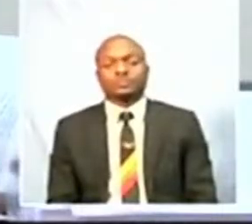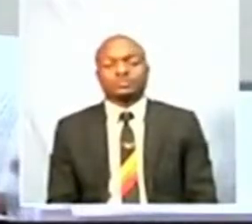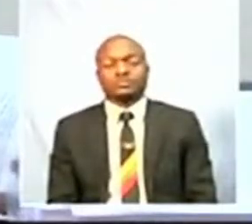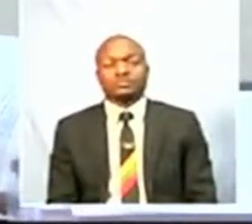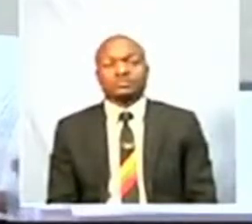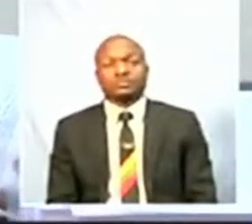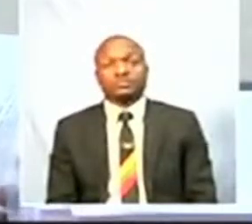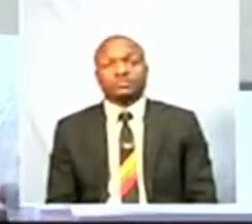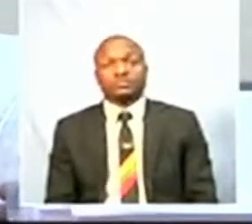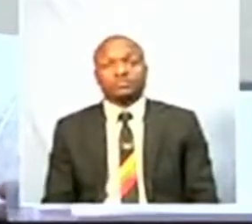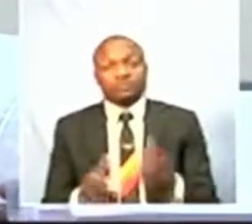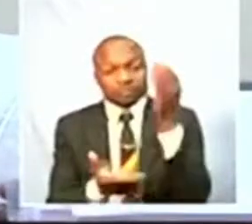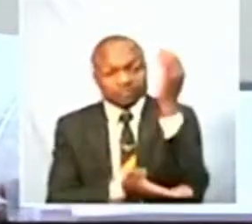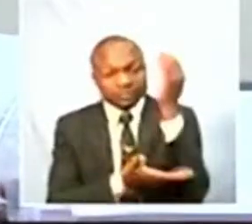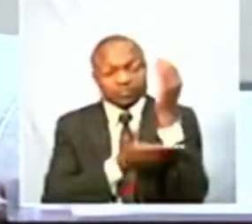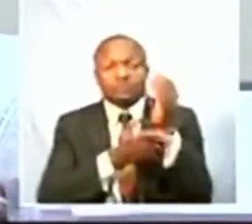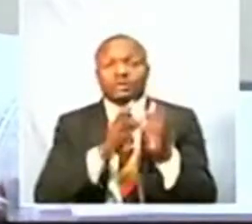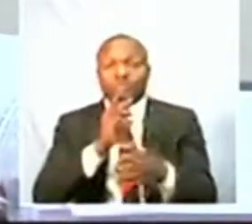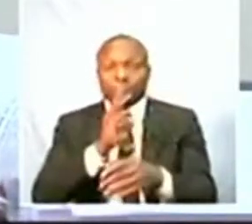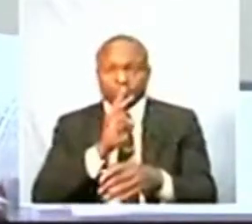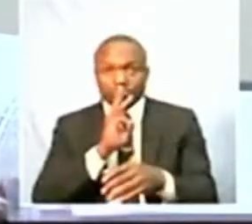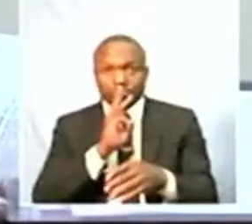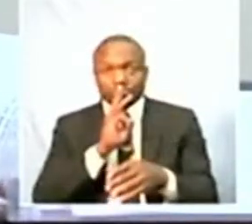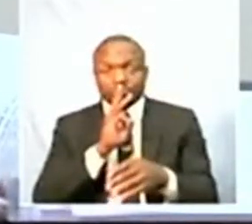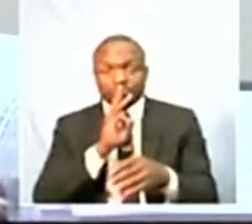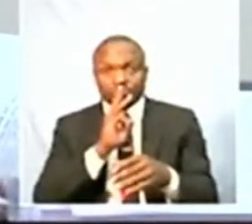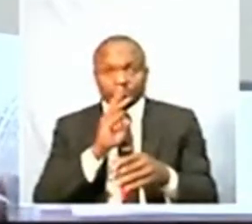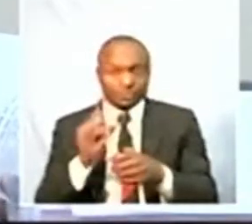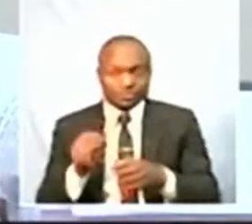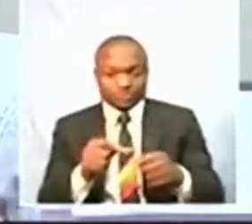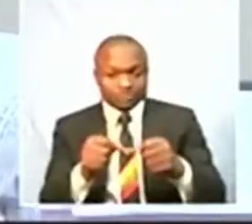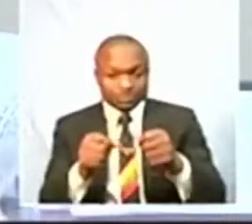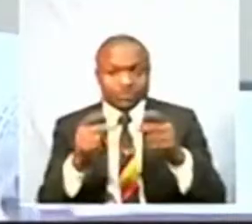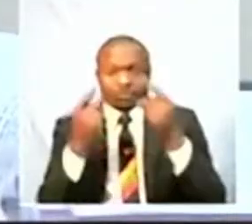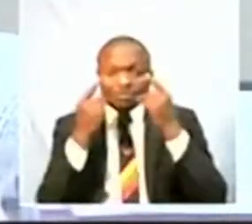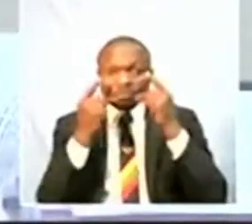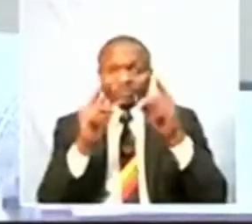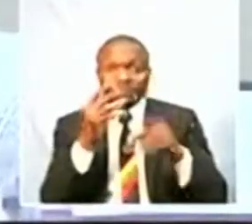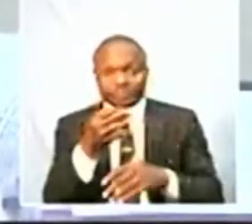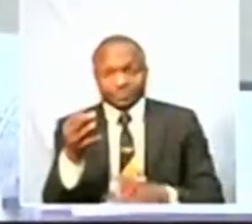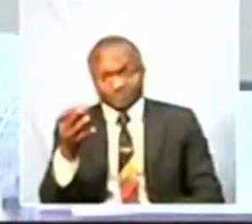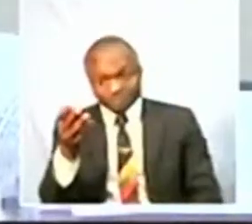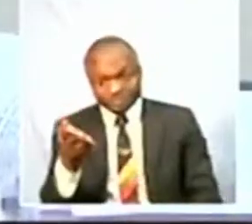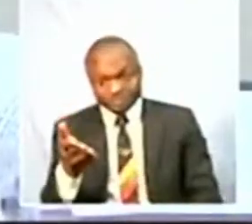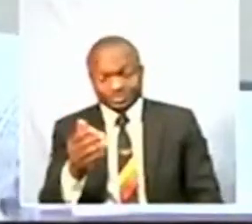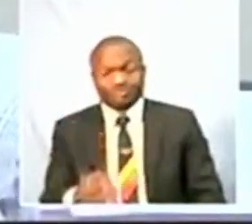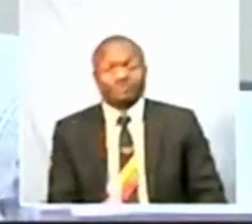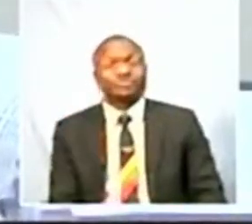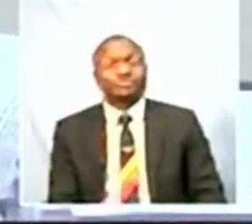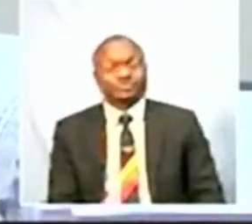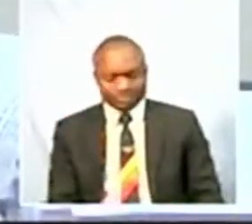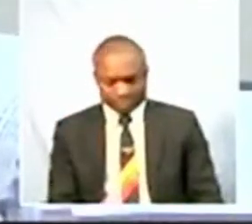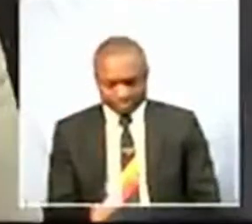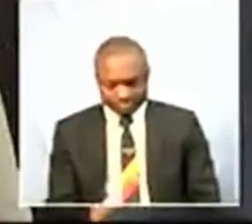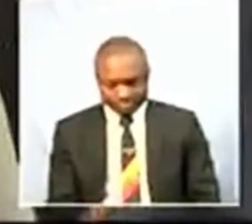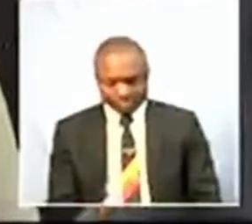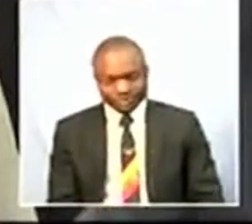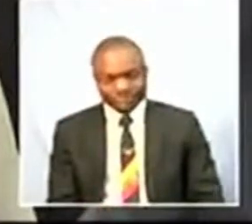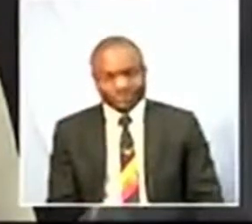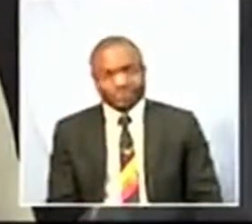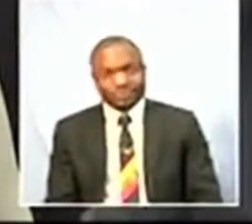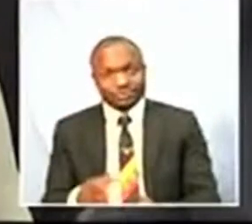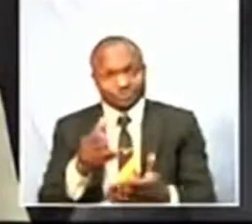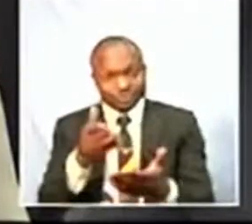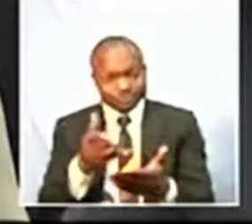Yes, provision of improved water and sanitation systems in public facilities. Yes, sir. Yes. So